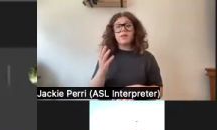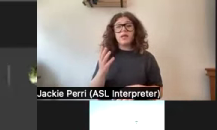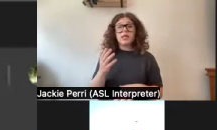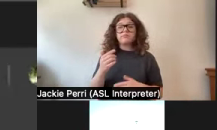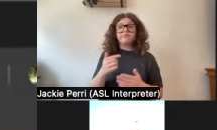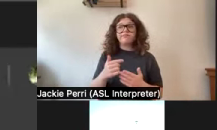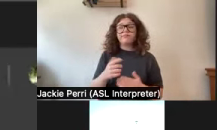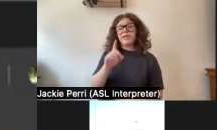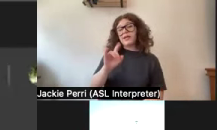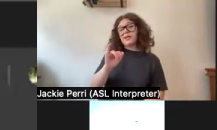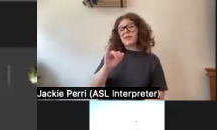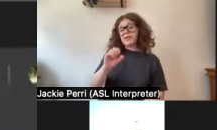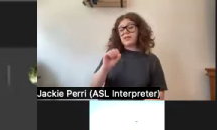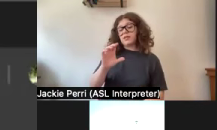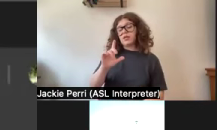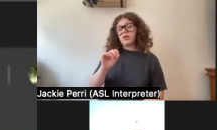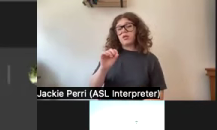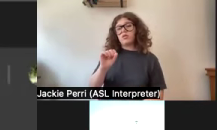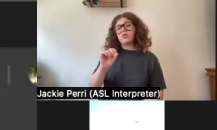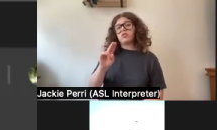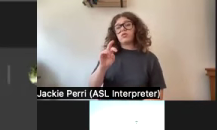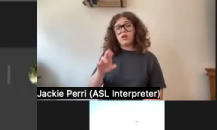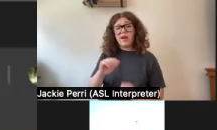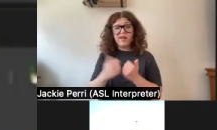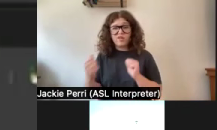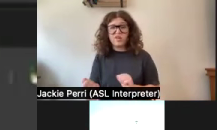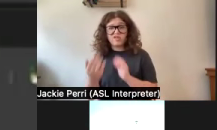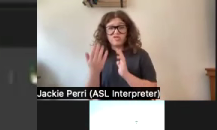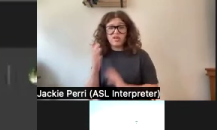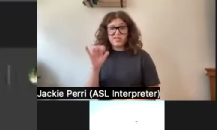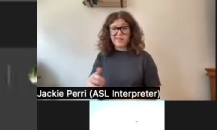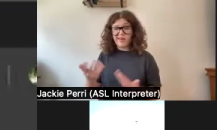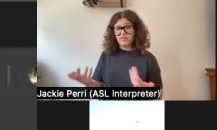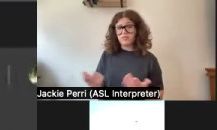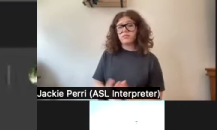you address these disclosures? And then